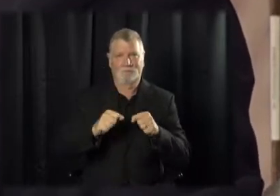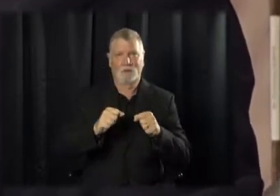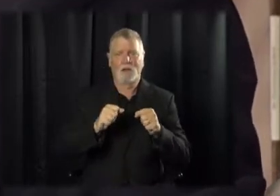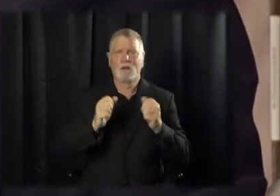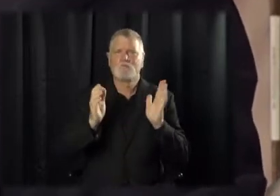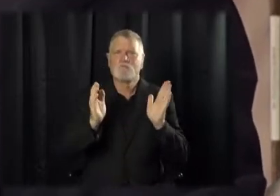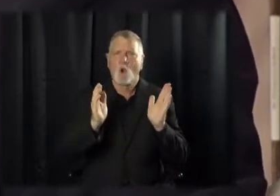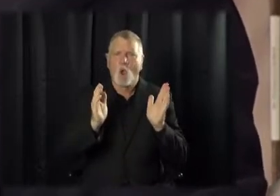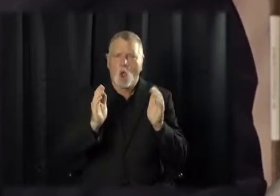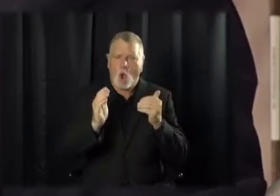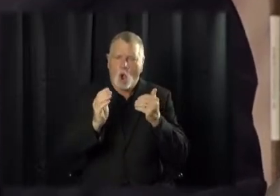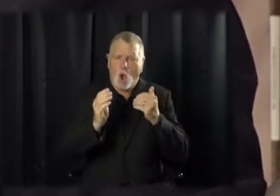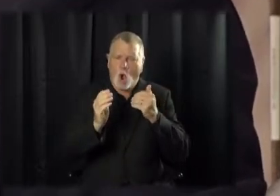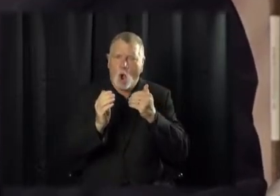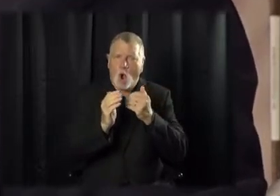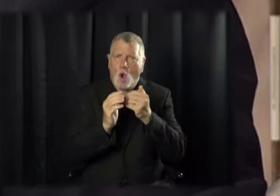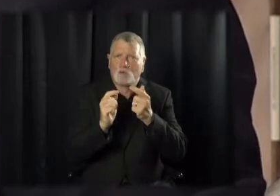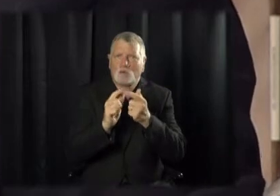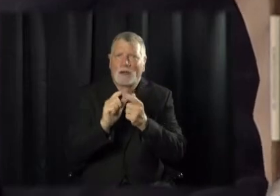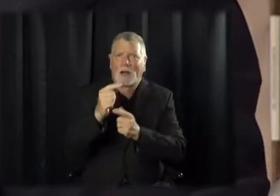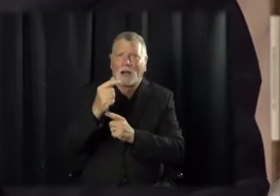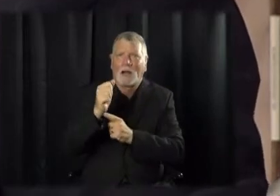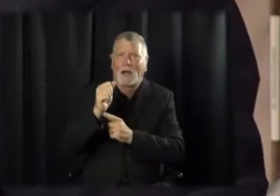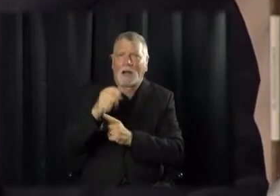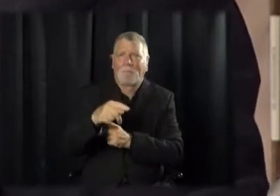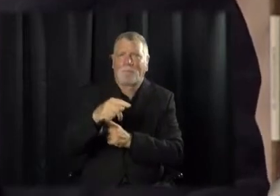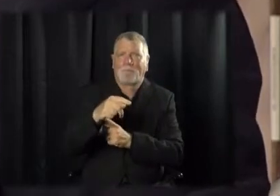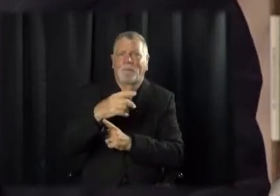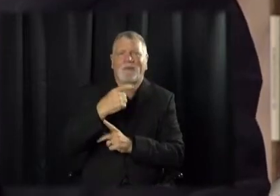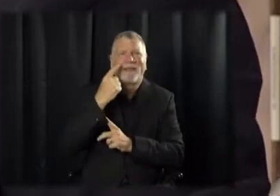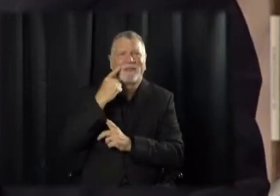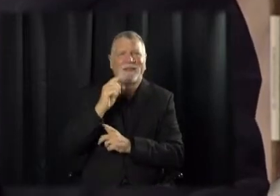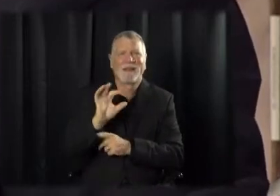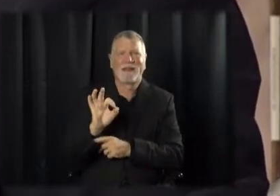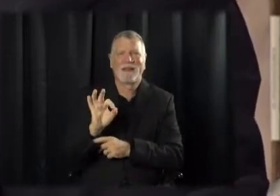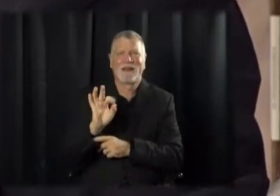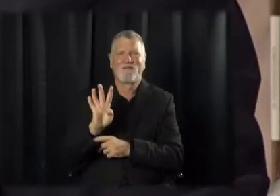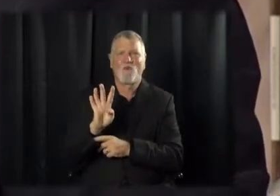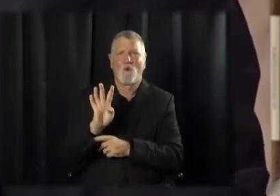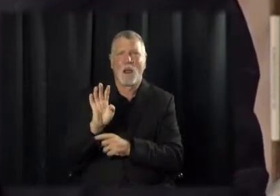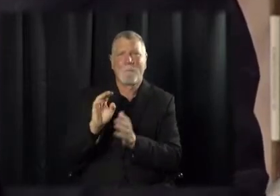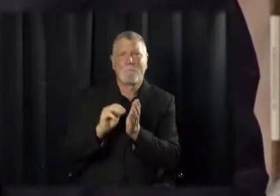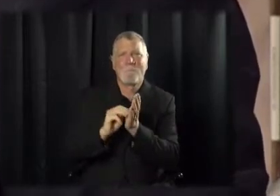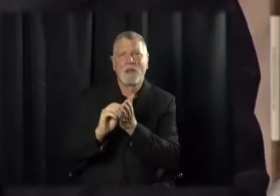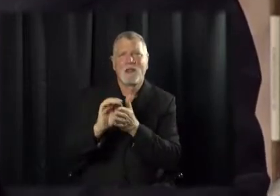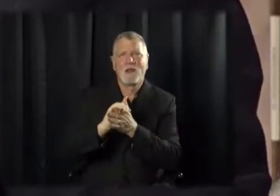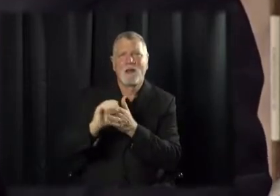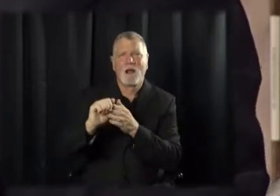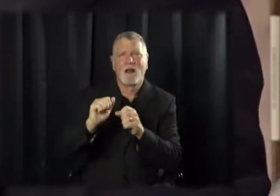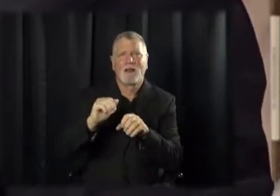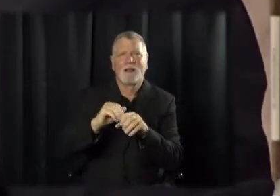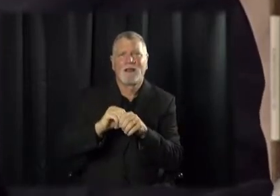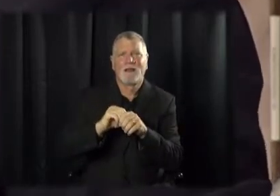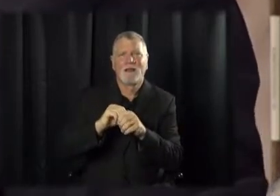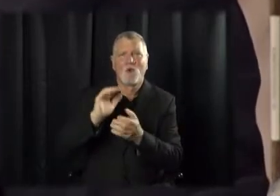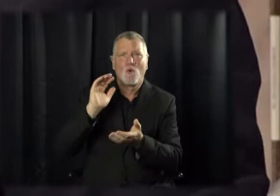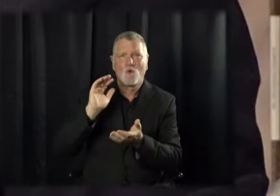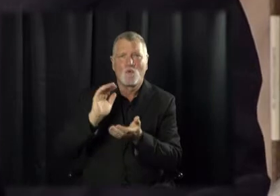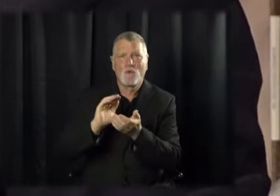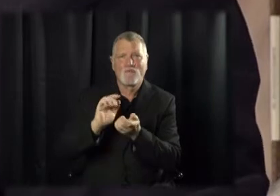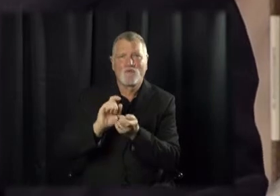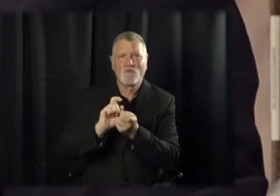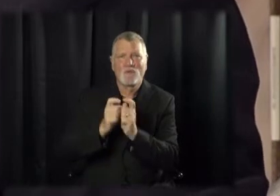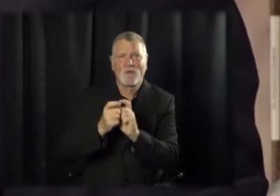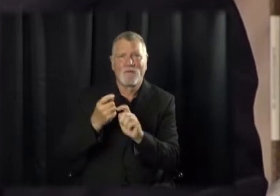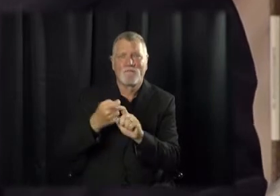gap. Right now, if I'm not mistaken, I believe we're about $94 million in terms of the reduced transfers